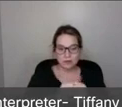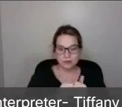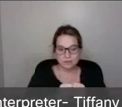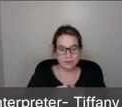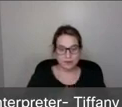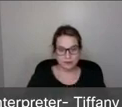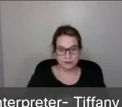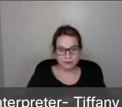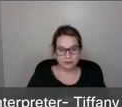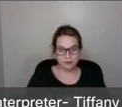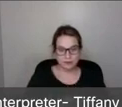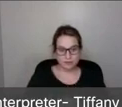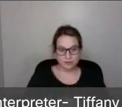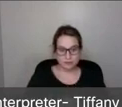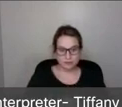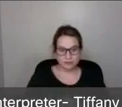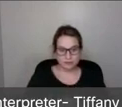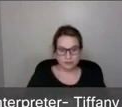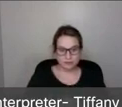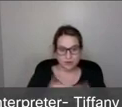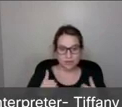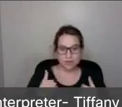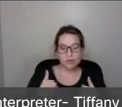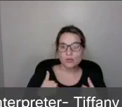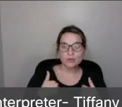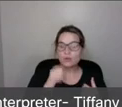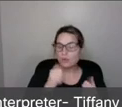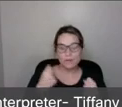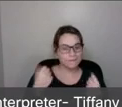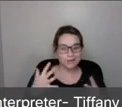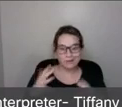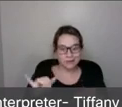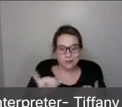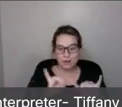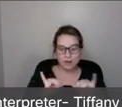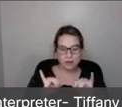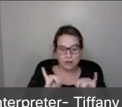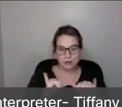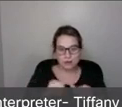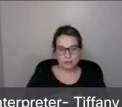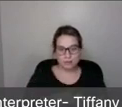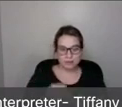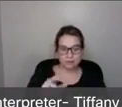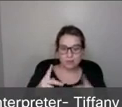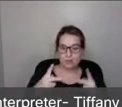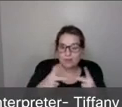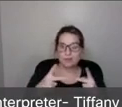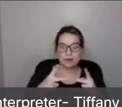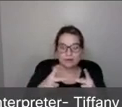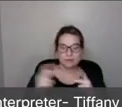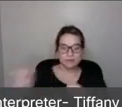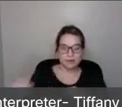ideology. We have little in common with Prescott and Yavahai County if they were brought into our